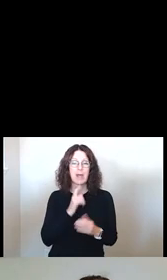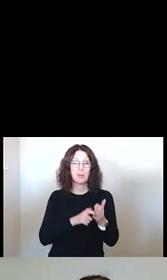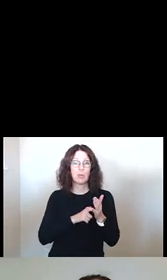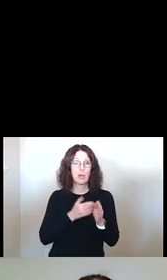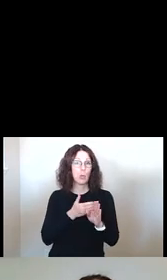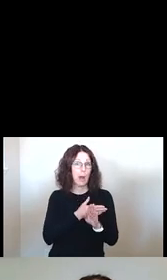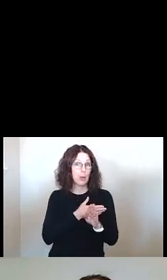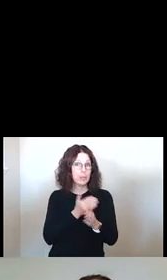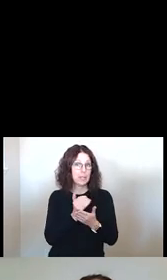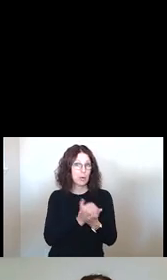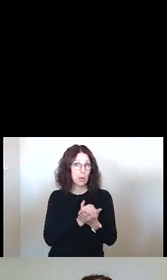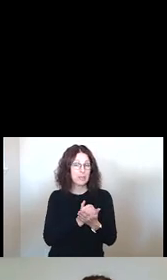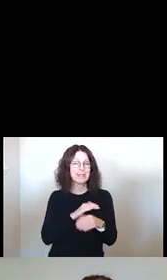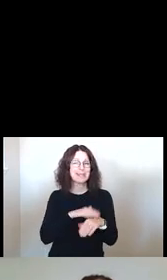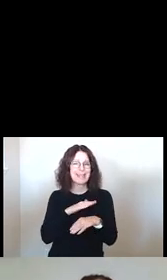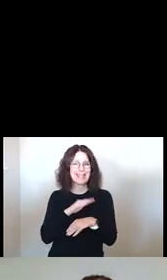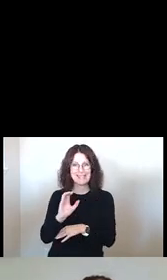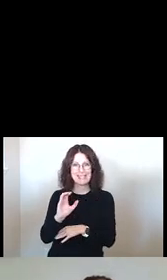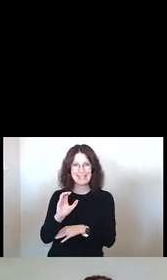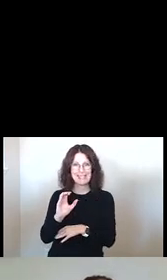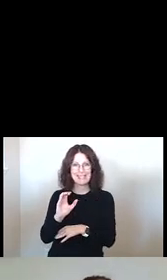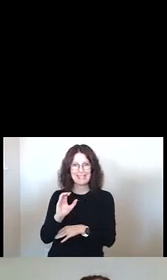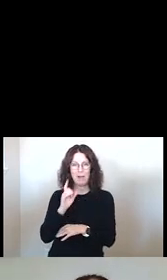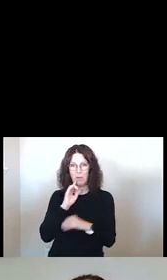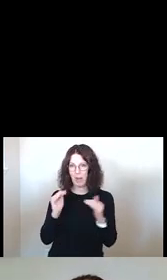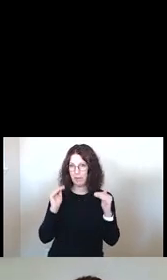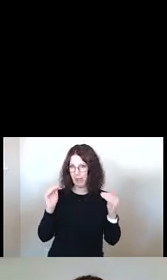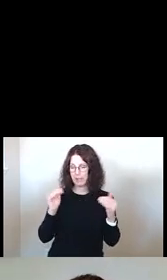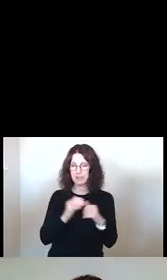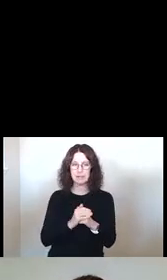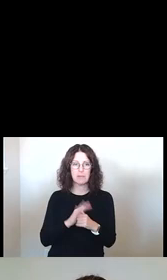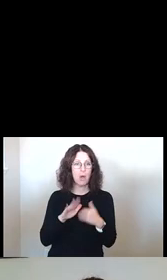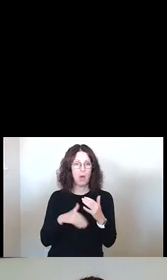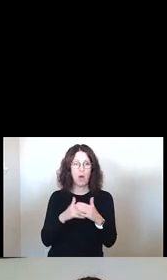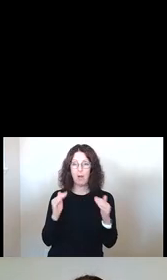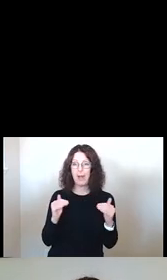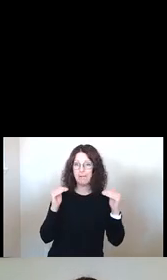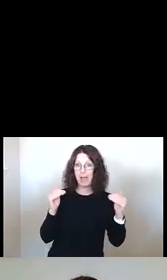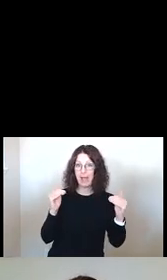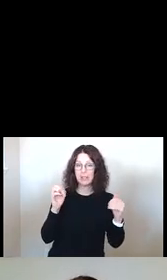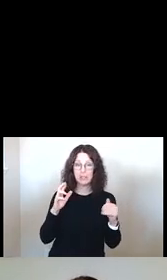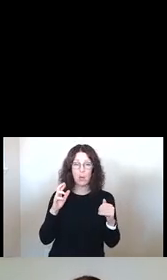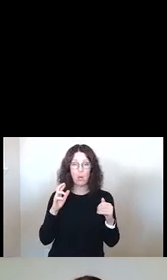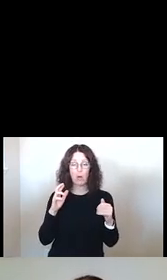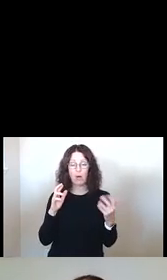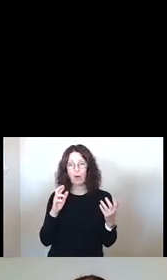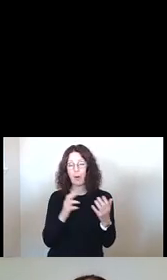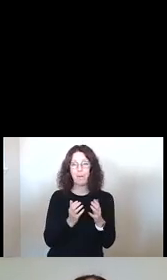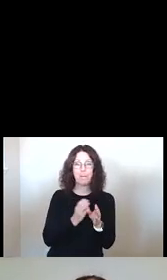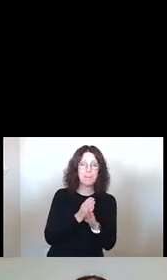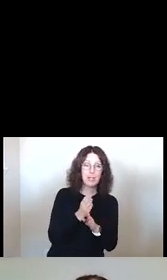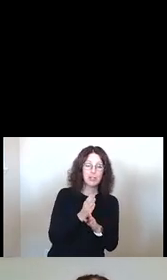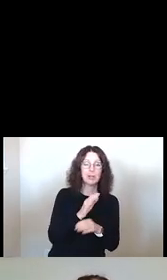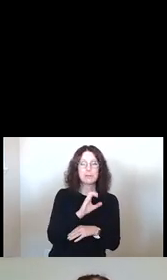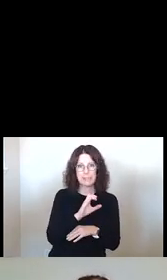course for the advanced, and a C average across all the advanced major required courses. But for an honors, you would need